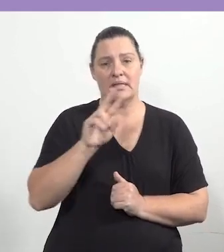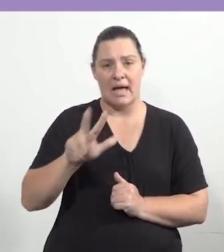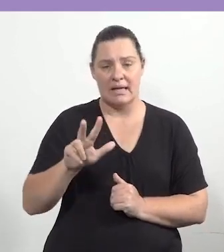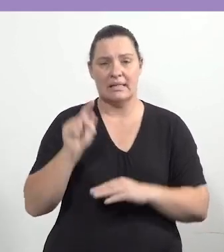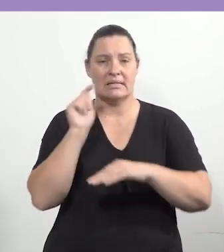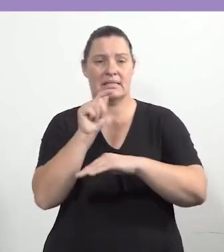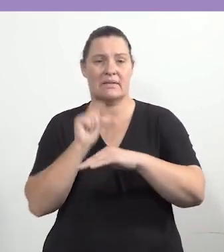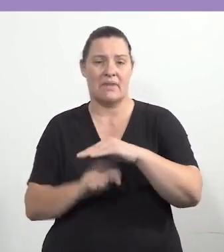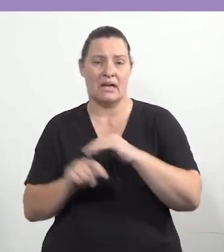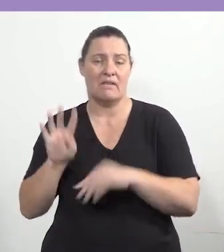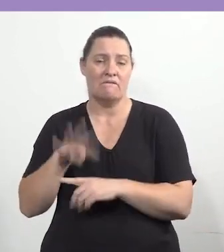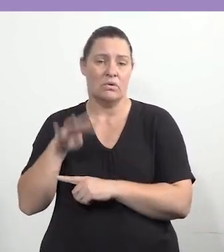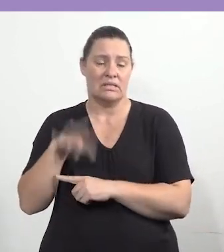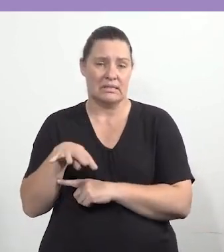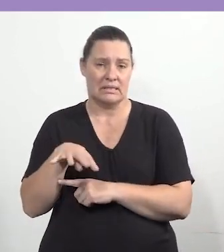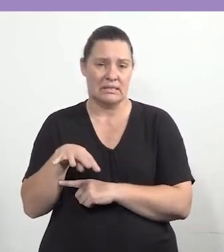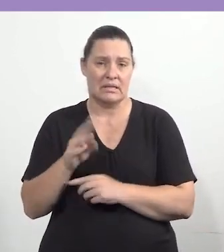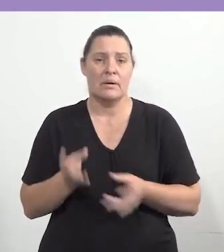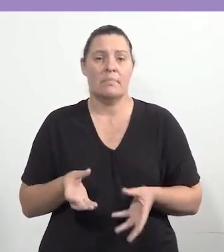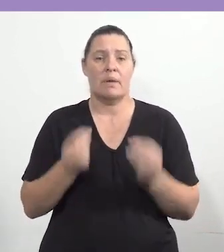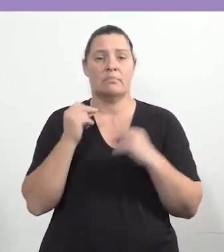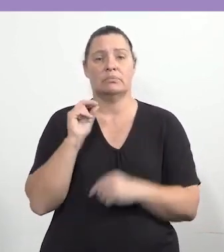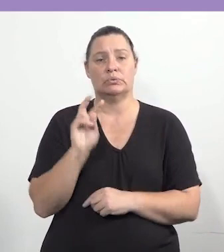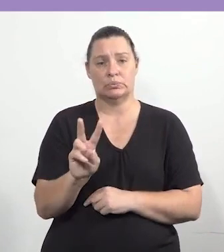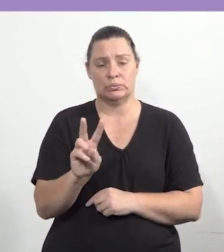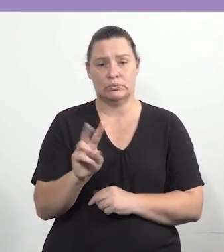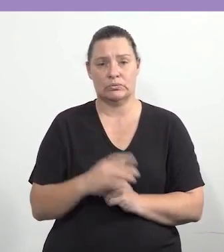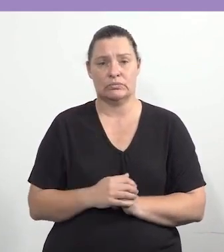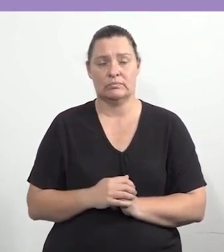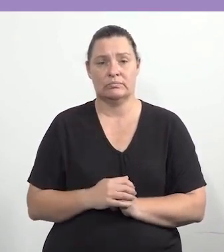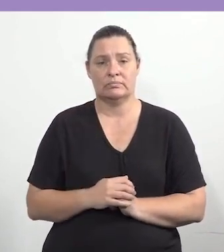28 divided by 14 gives us 2.